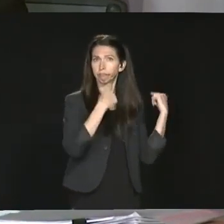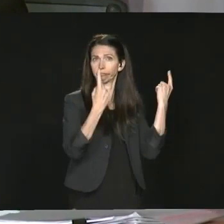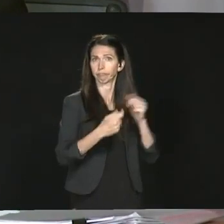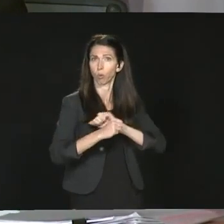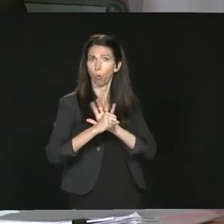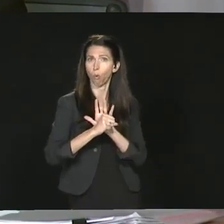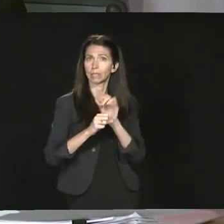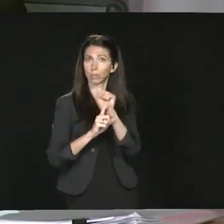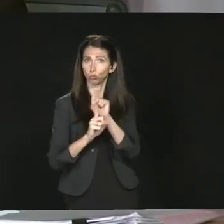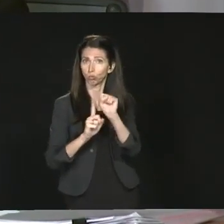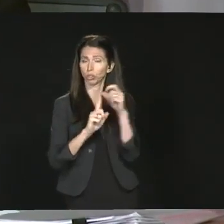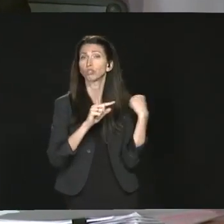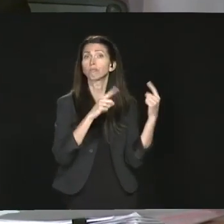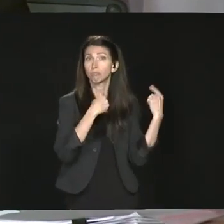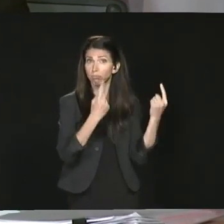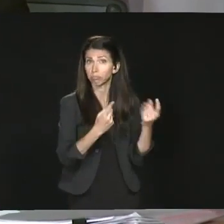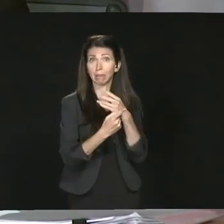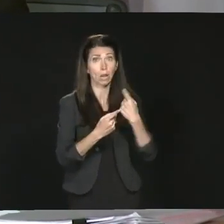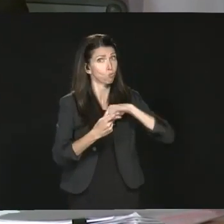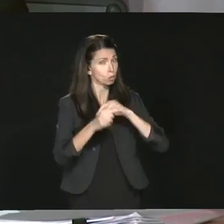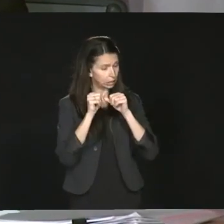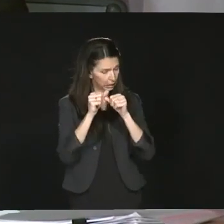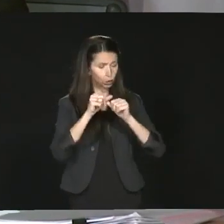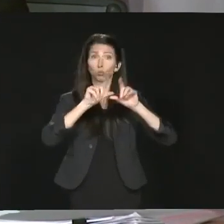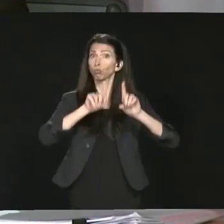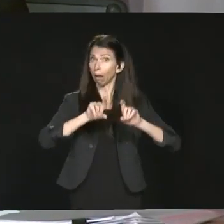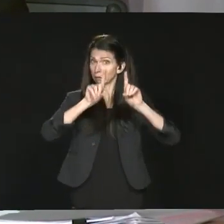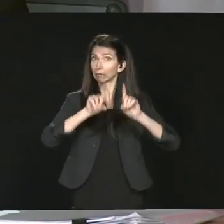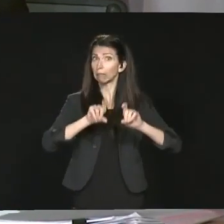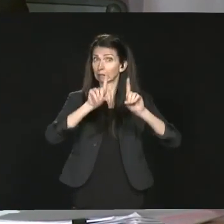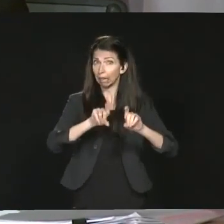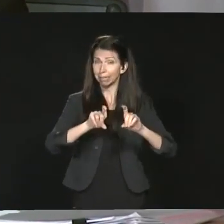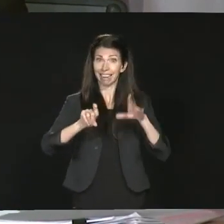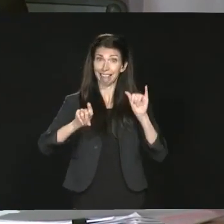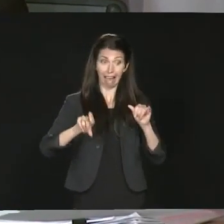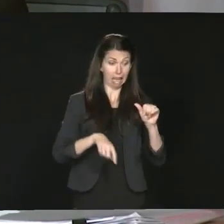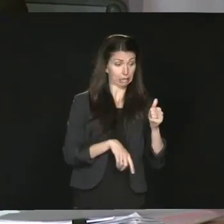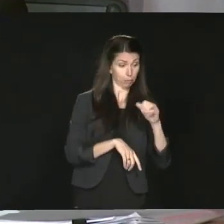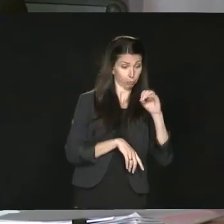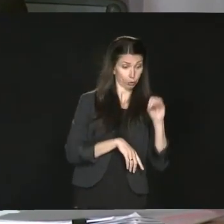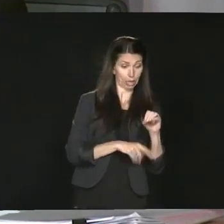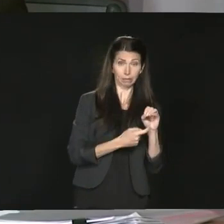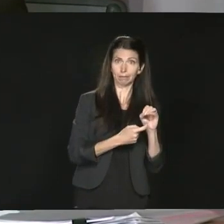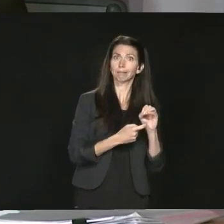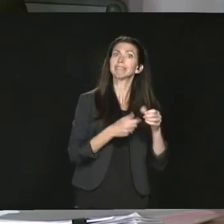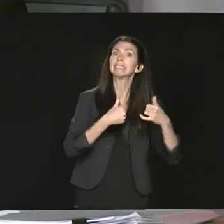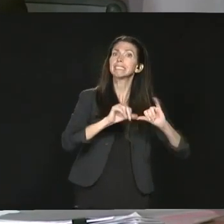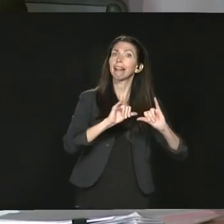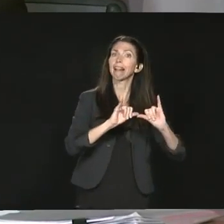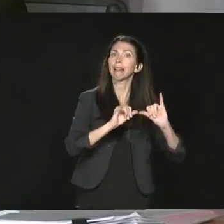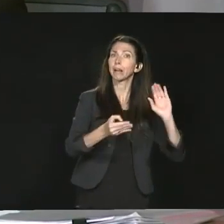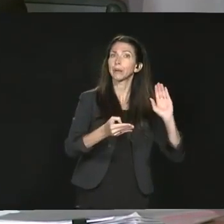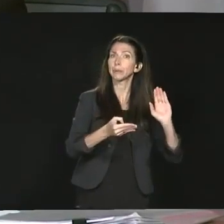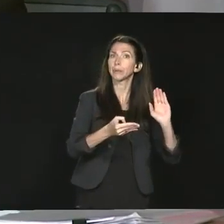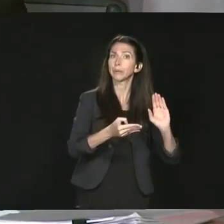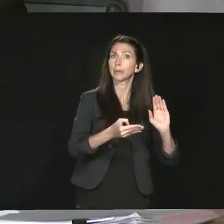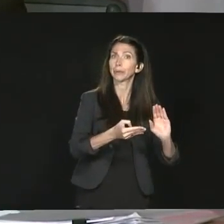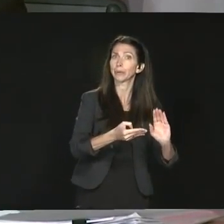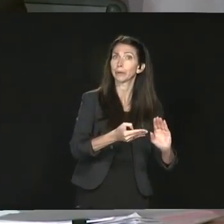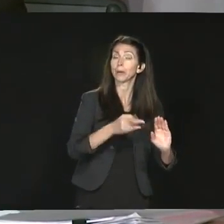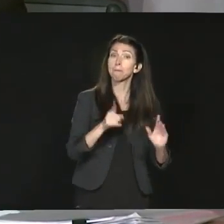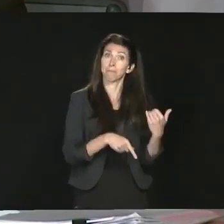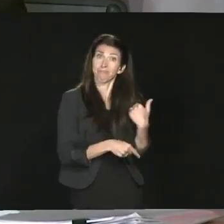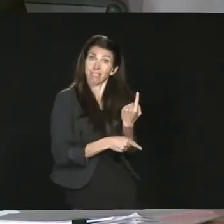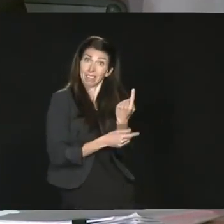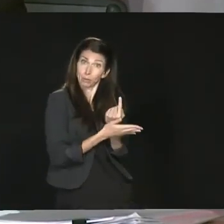this percentage has been continuing to decline. Over the last week, as I said, an average of 33,000 people have